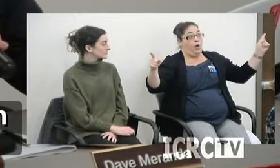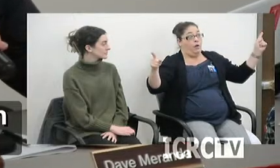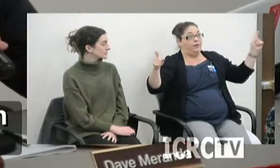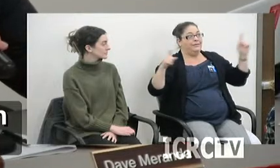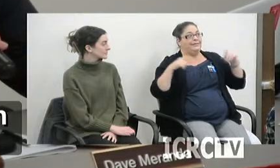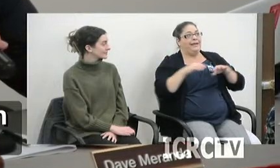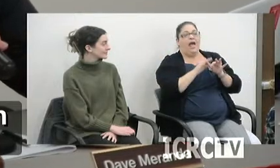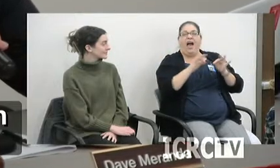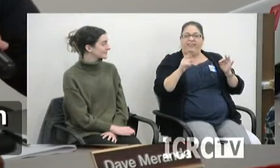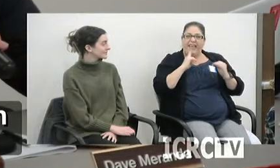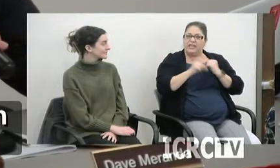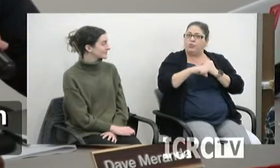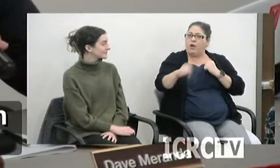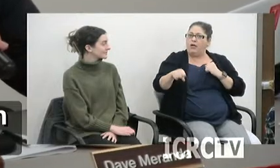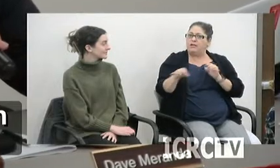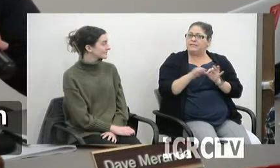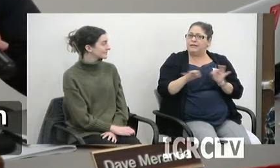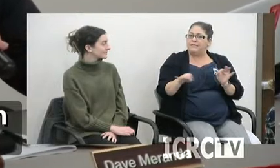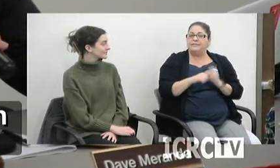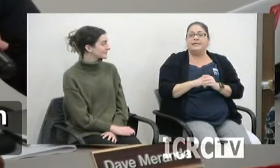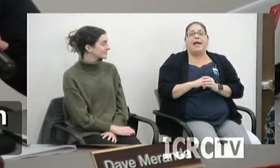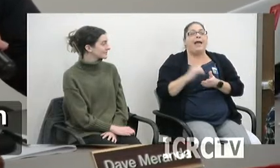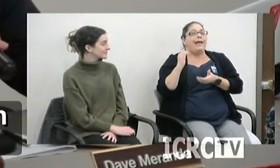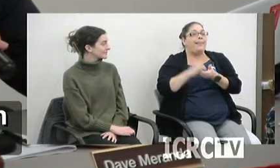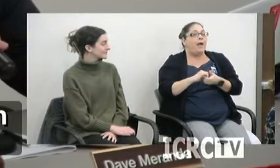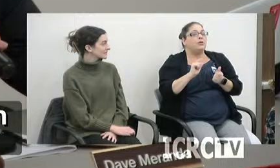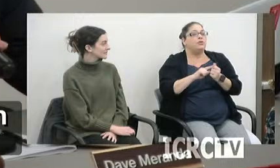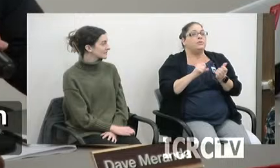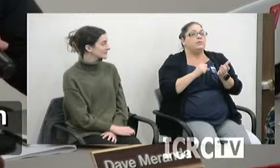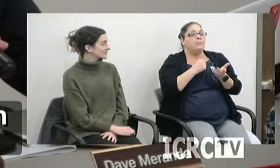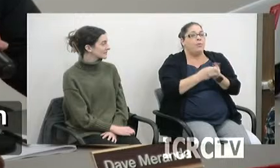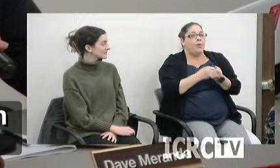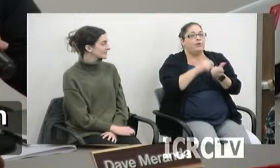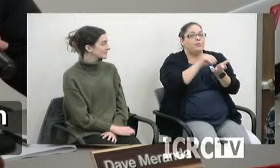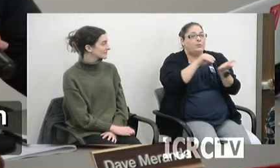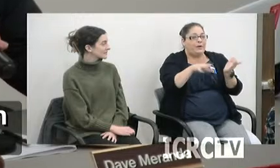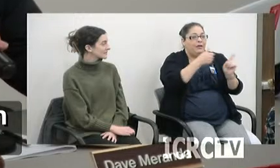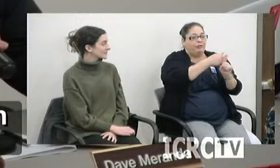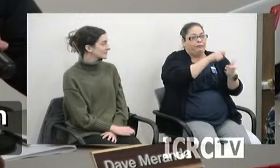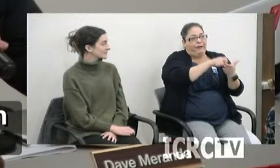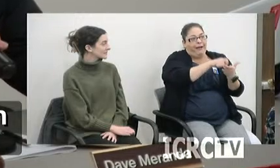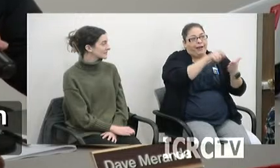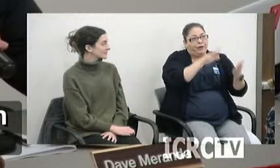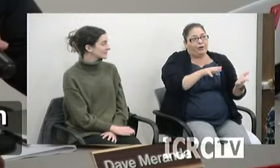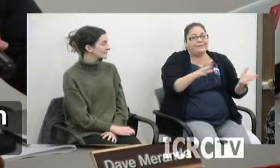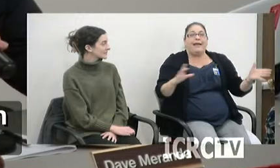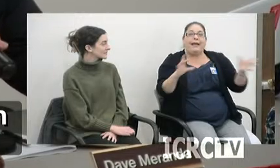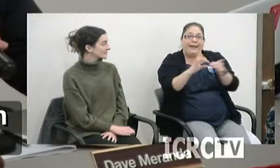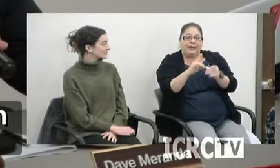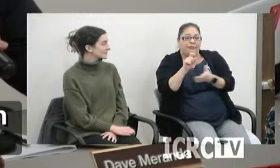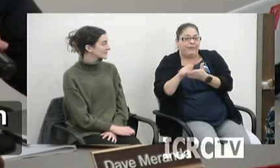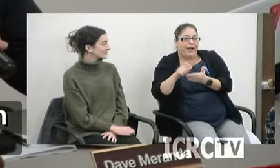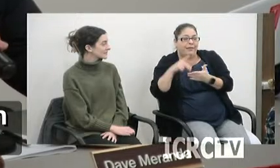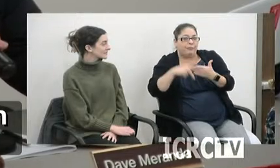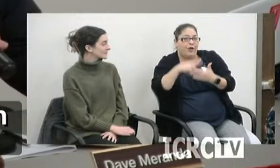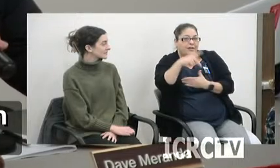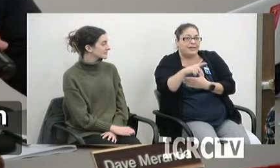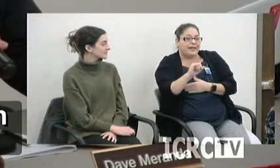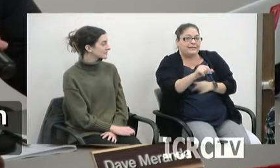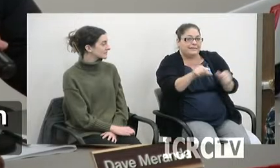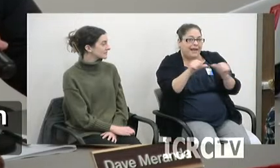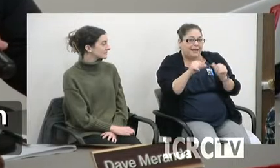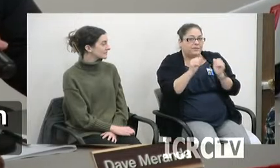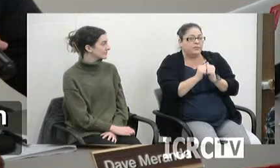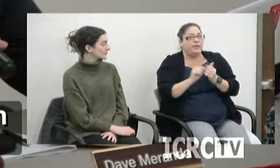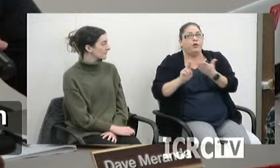Betsy, collaborating to support student writers, connecting writing project sites with university and